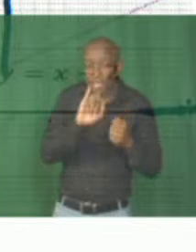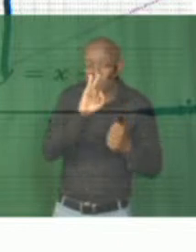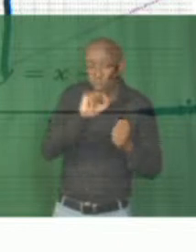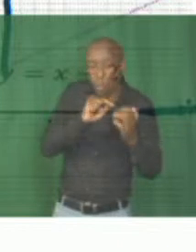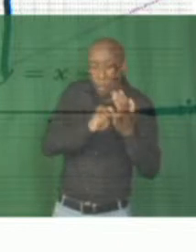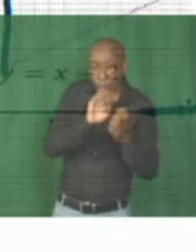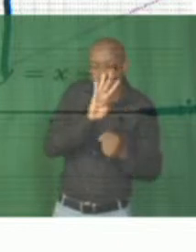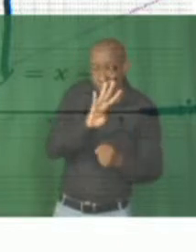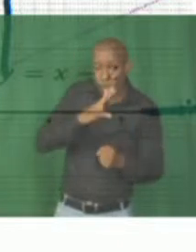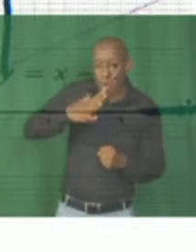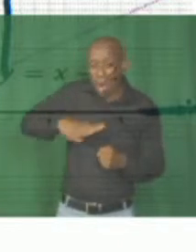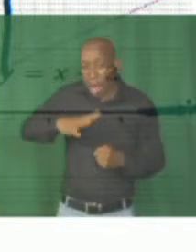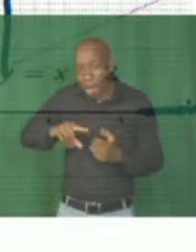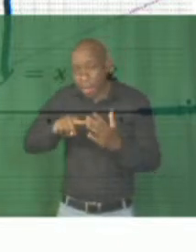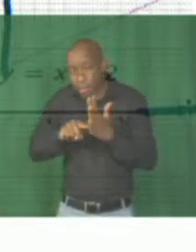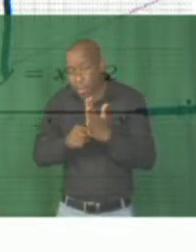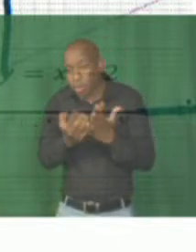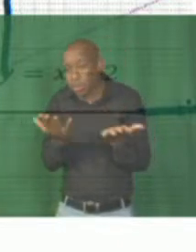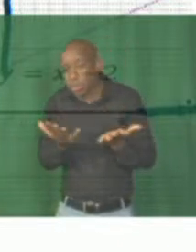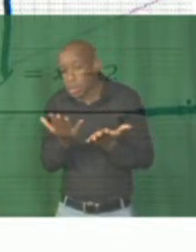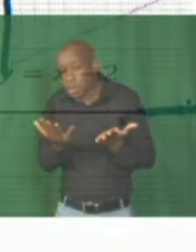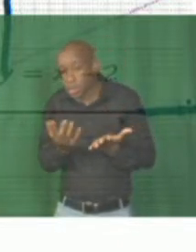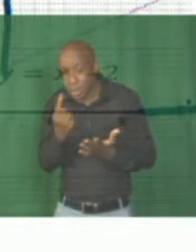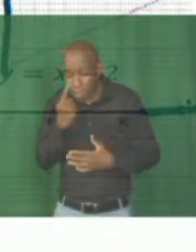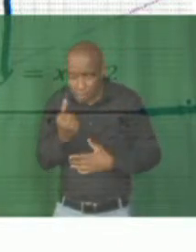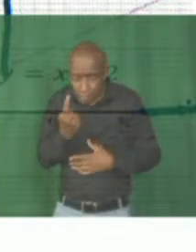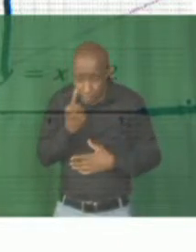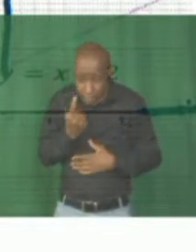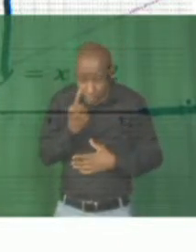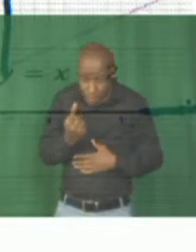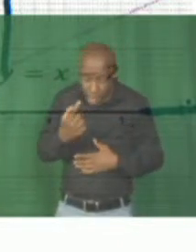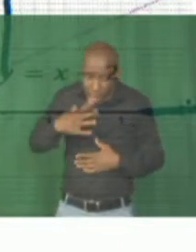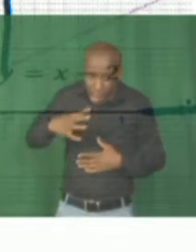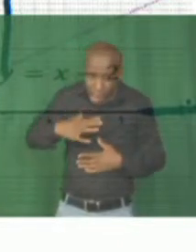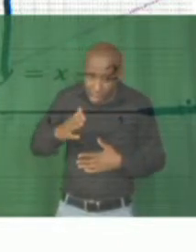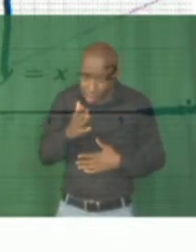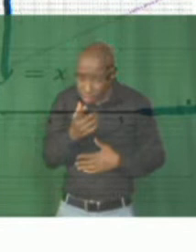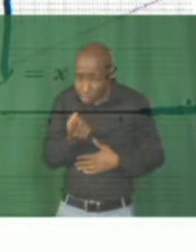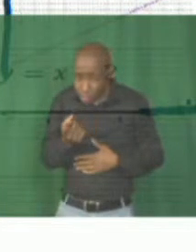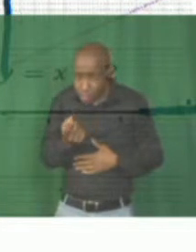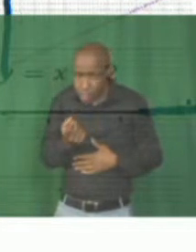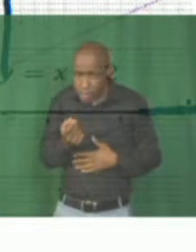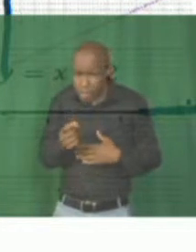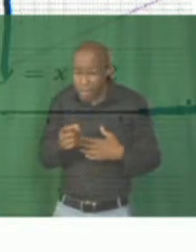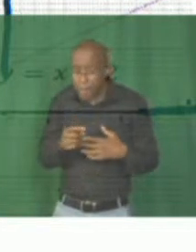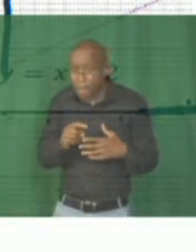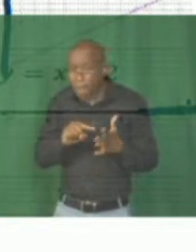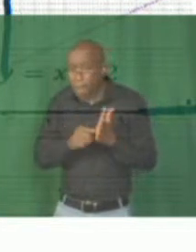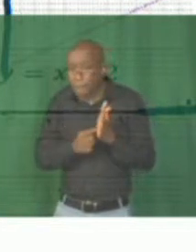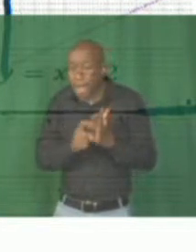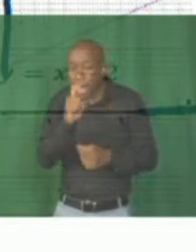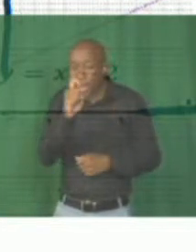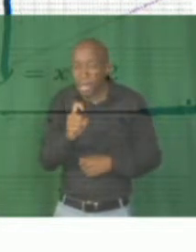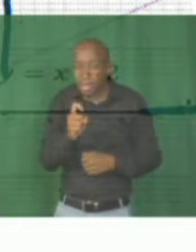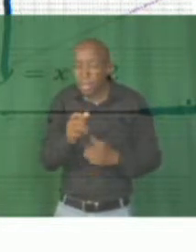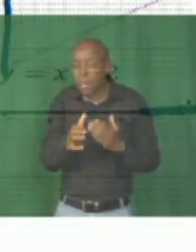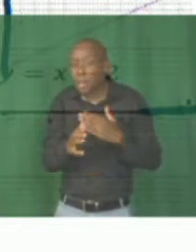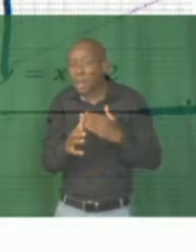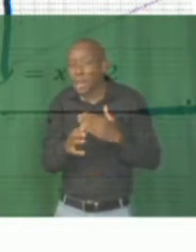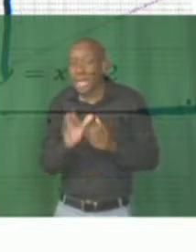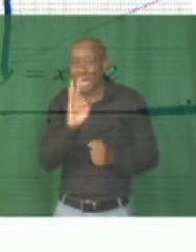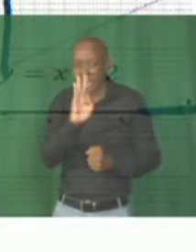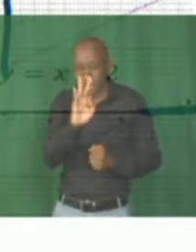2.4, and then the other point on the other side now is going to be that point there when x is equal